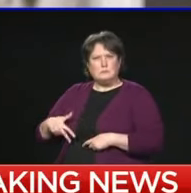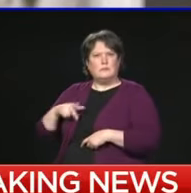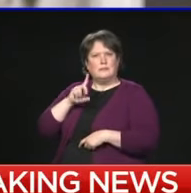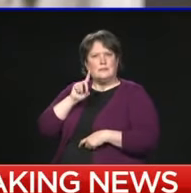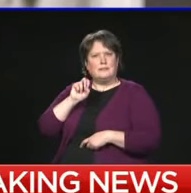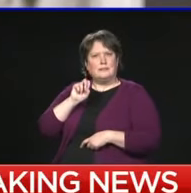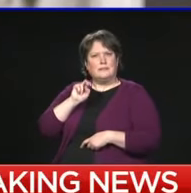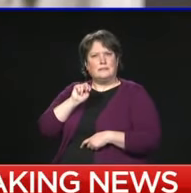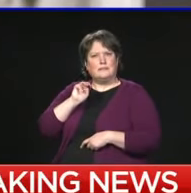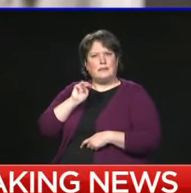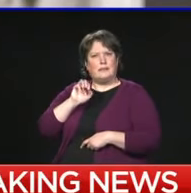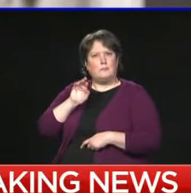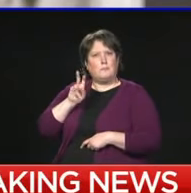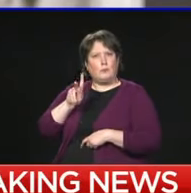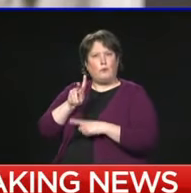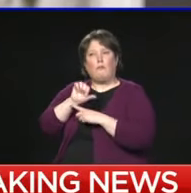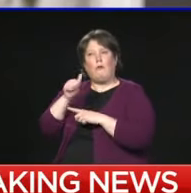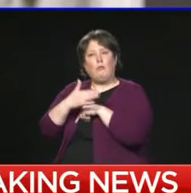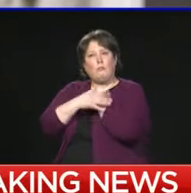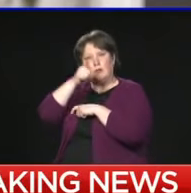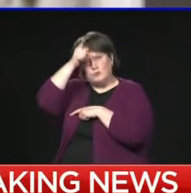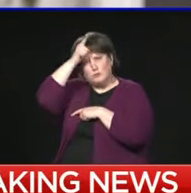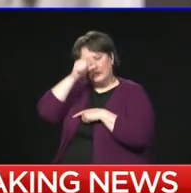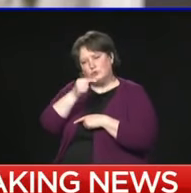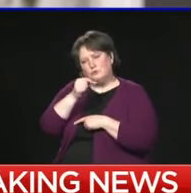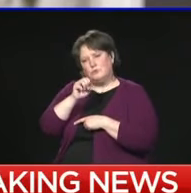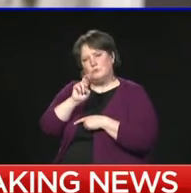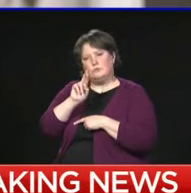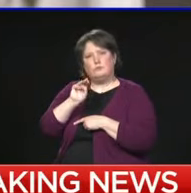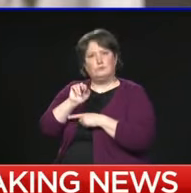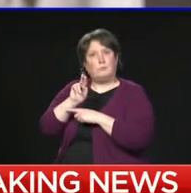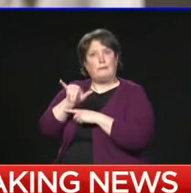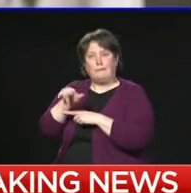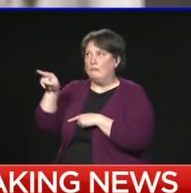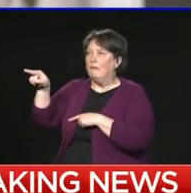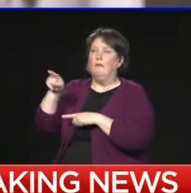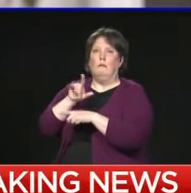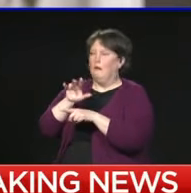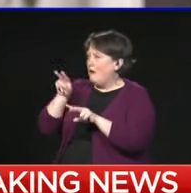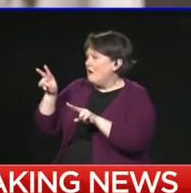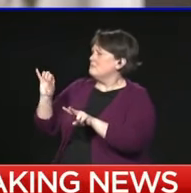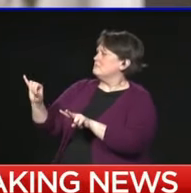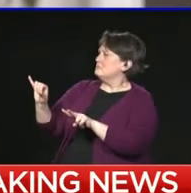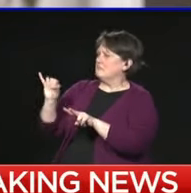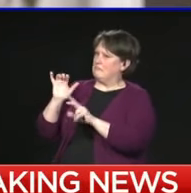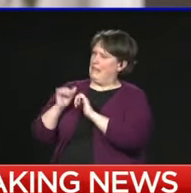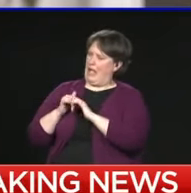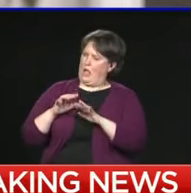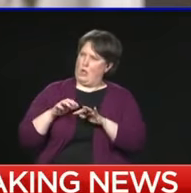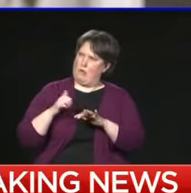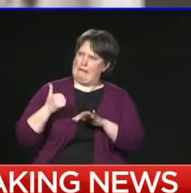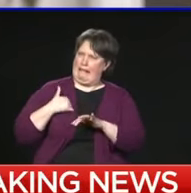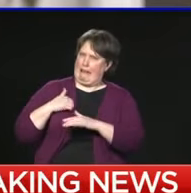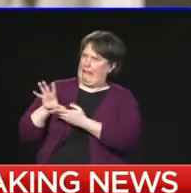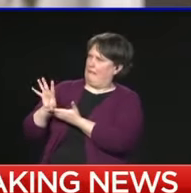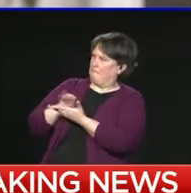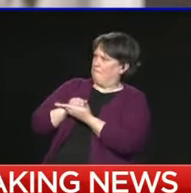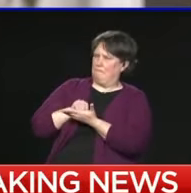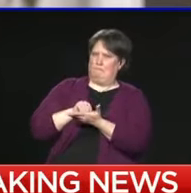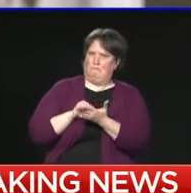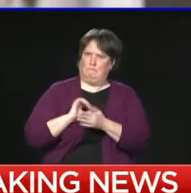in Germany and Denmark. We are providing help more directly through the Canadian Emergency Benefit,